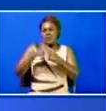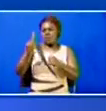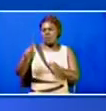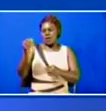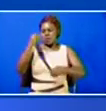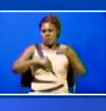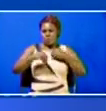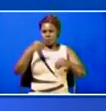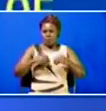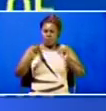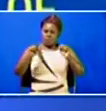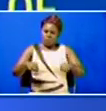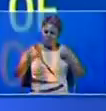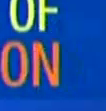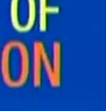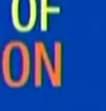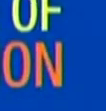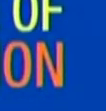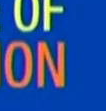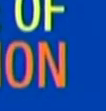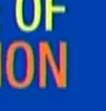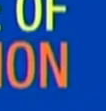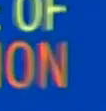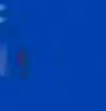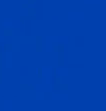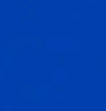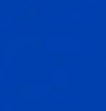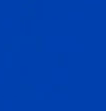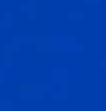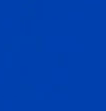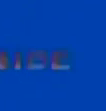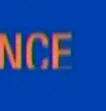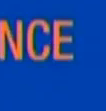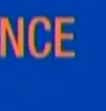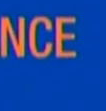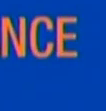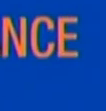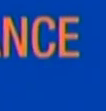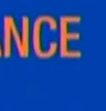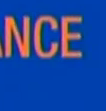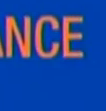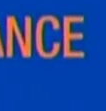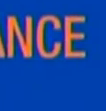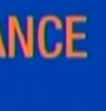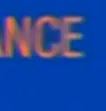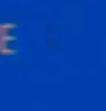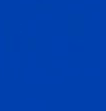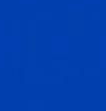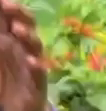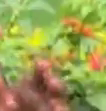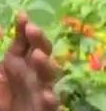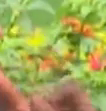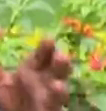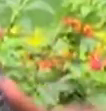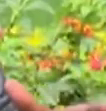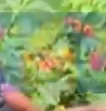scandal. So could the graft cartels have outsmarted the IFMI's checks, outfoxed detectives and outwitted the